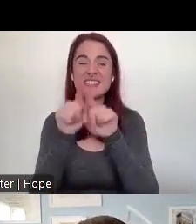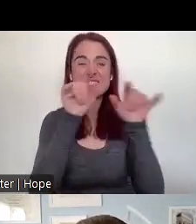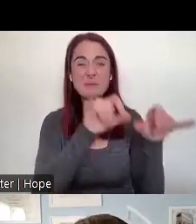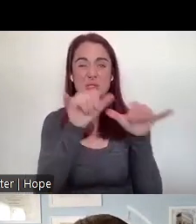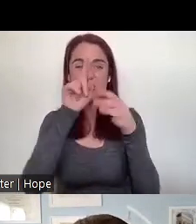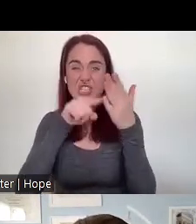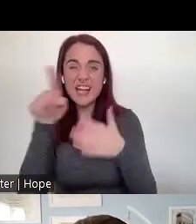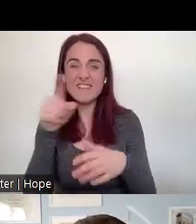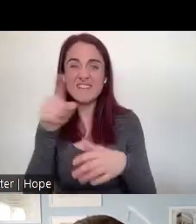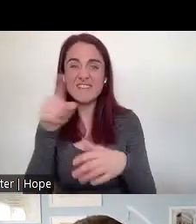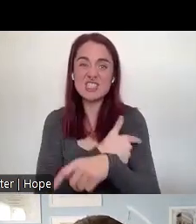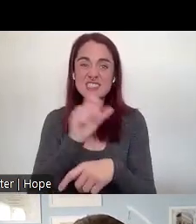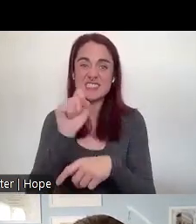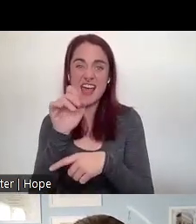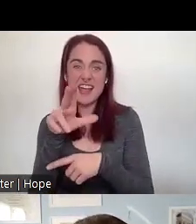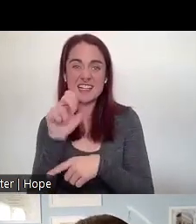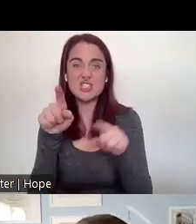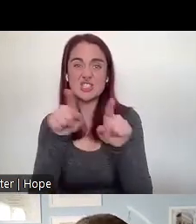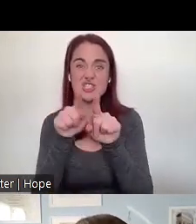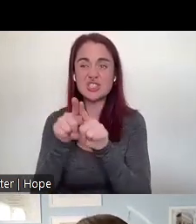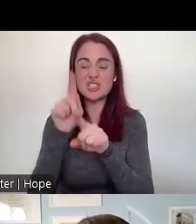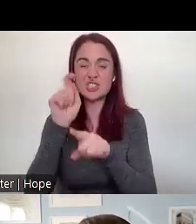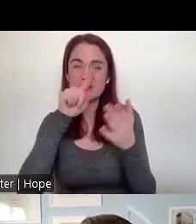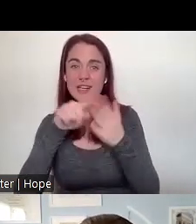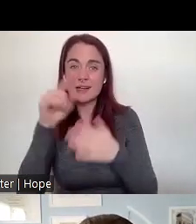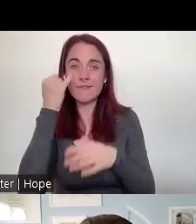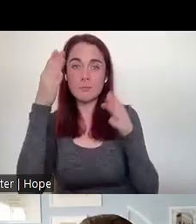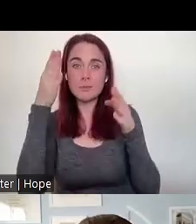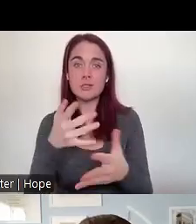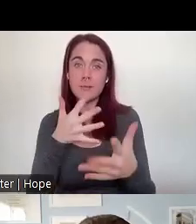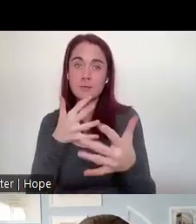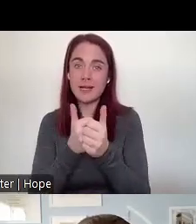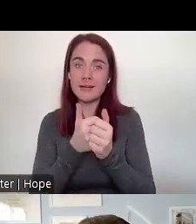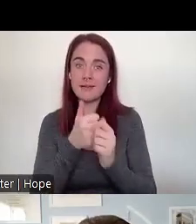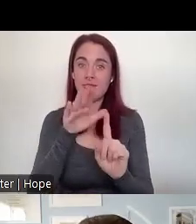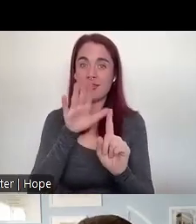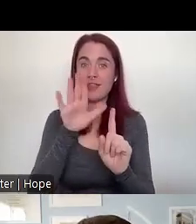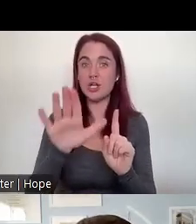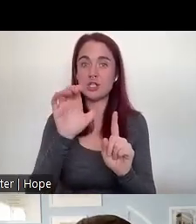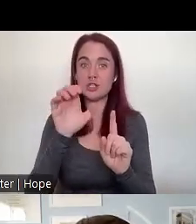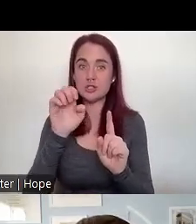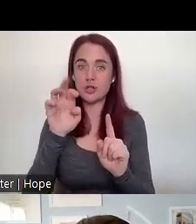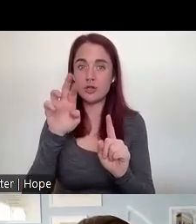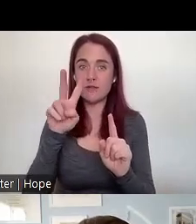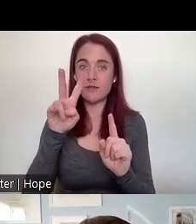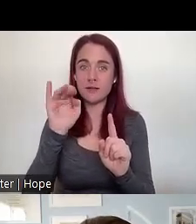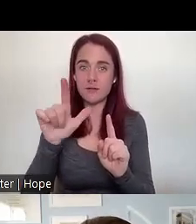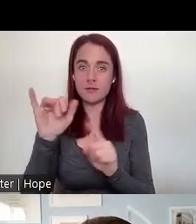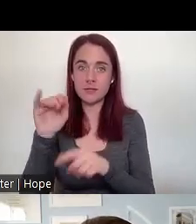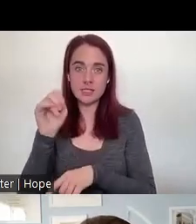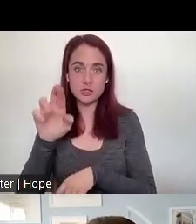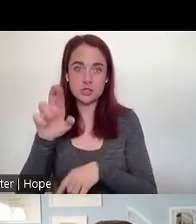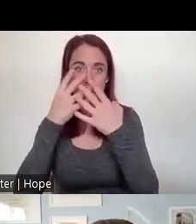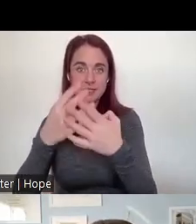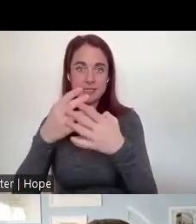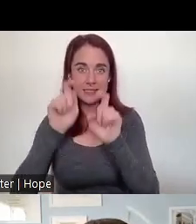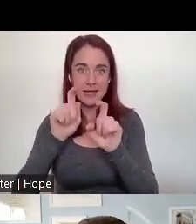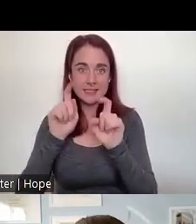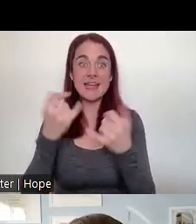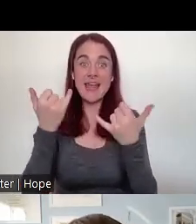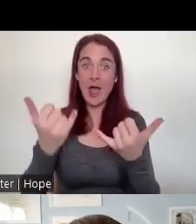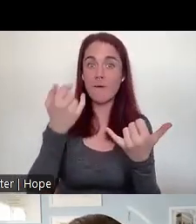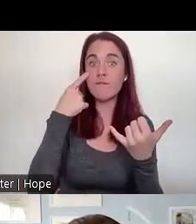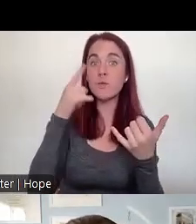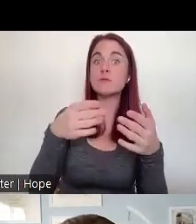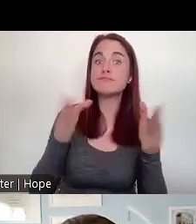status, also clinicians need to check if a person is up to date on their cervical cancer screening tests. For community